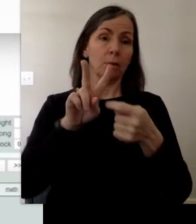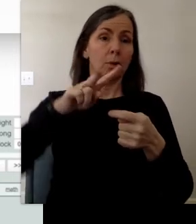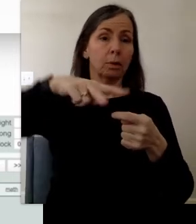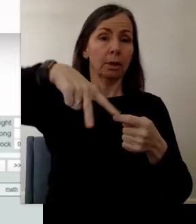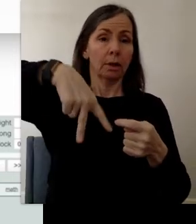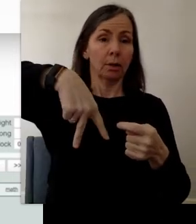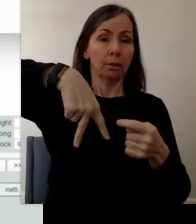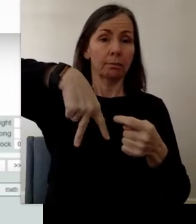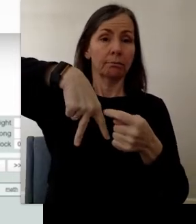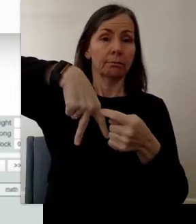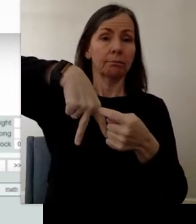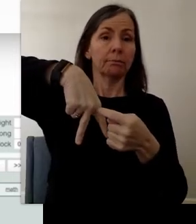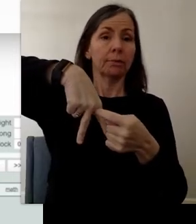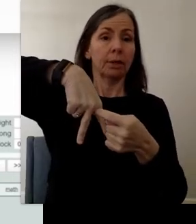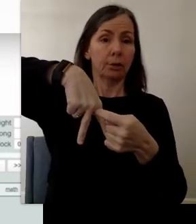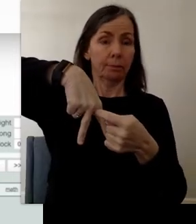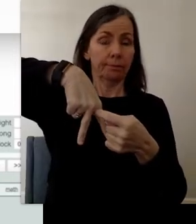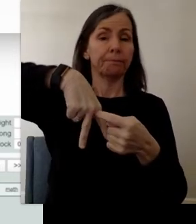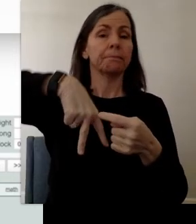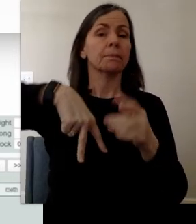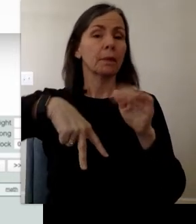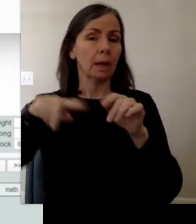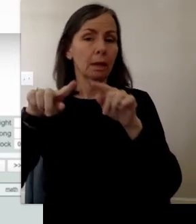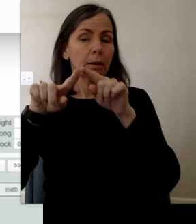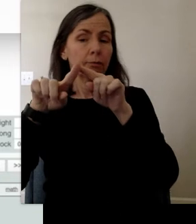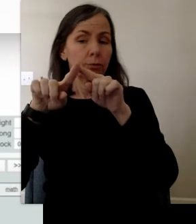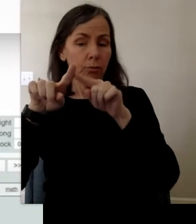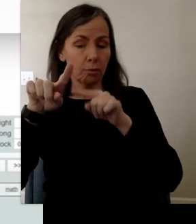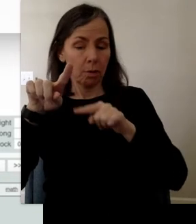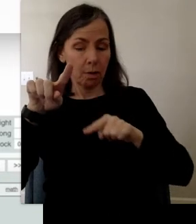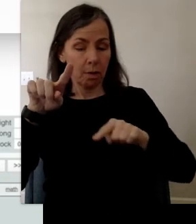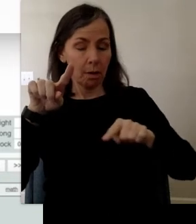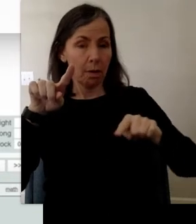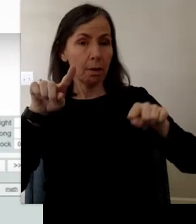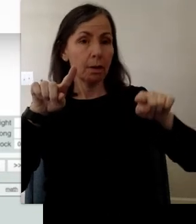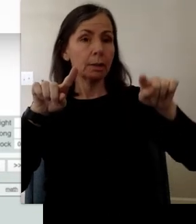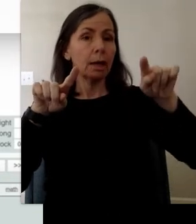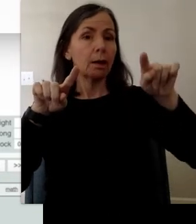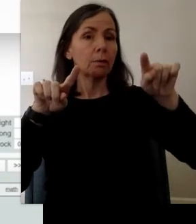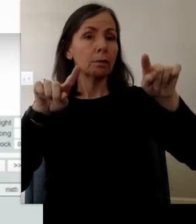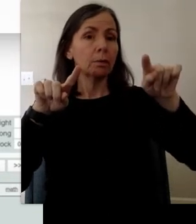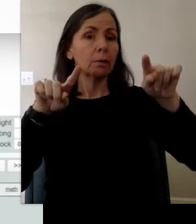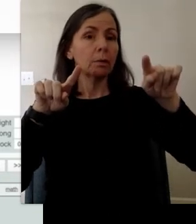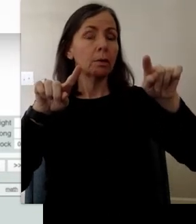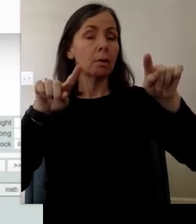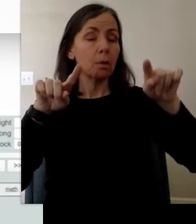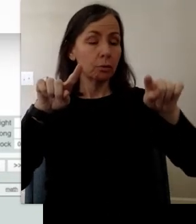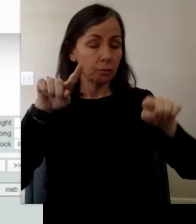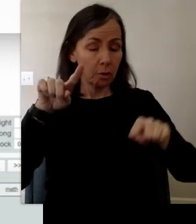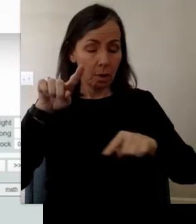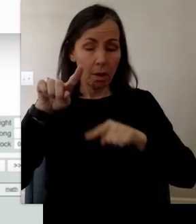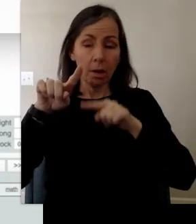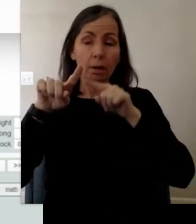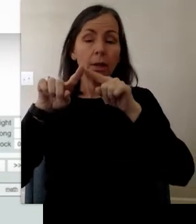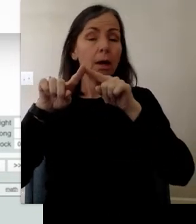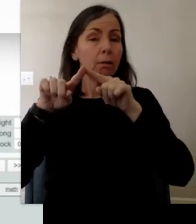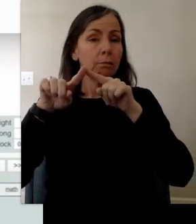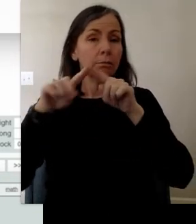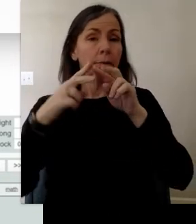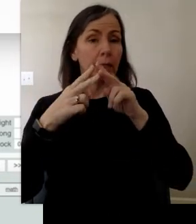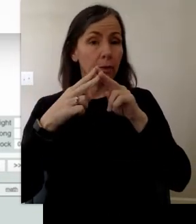your parabola down, and if you draw it from the right side down, you'll see that they meet down the bottom